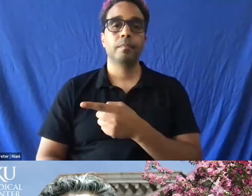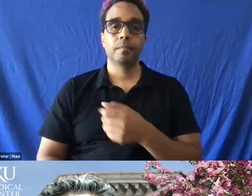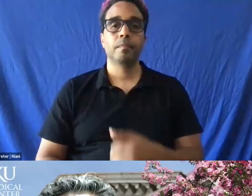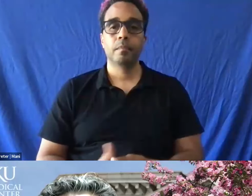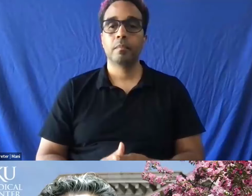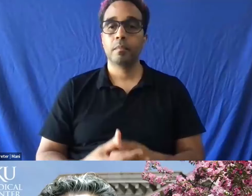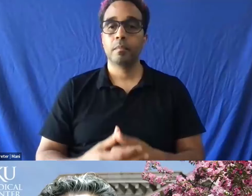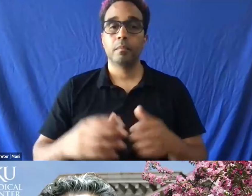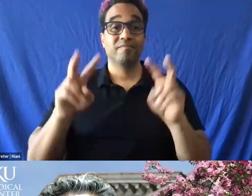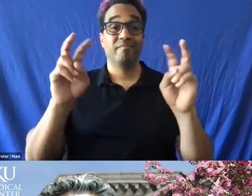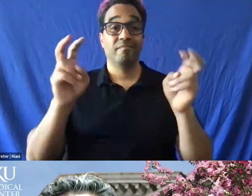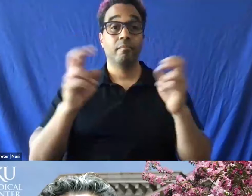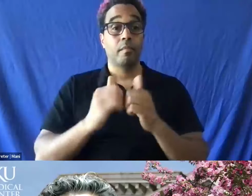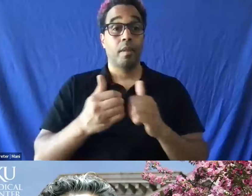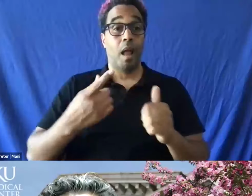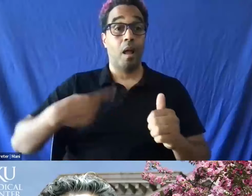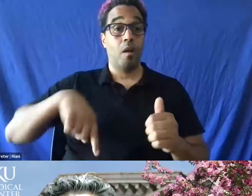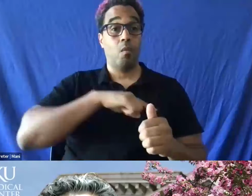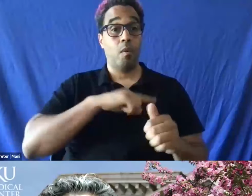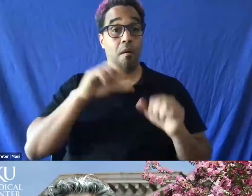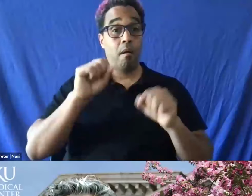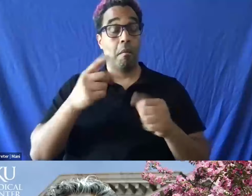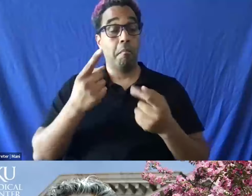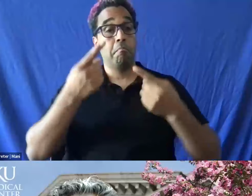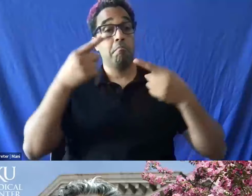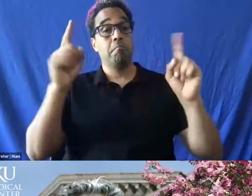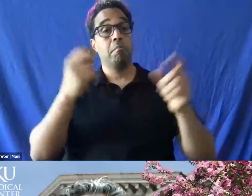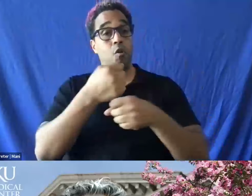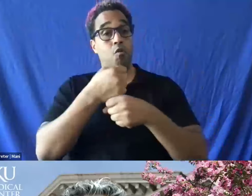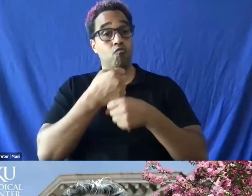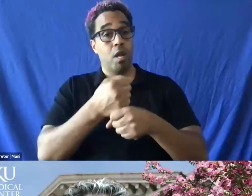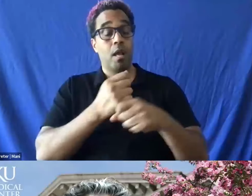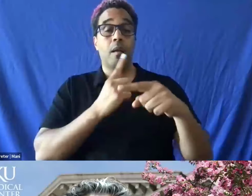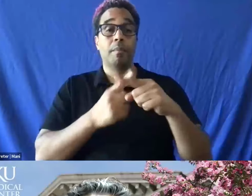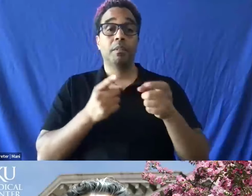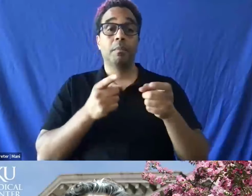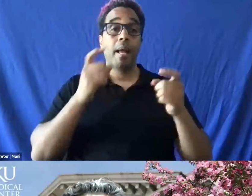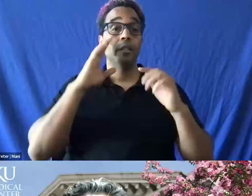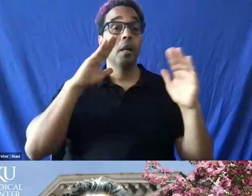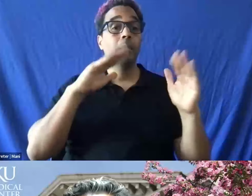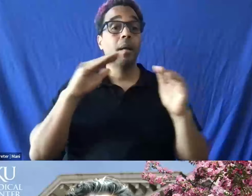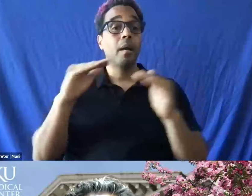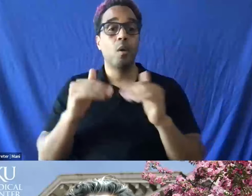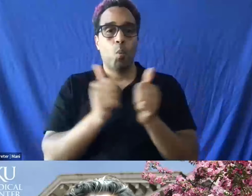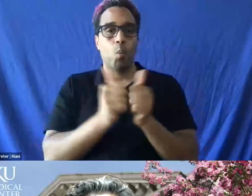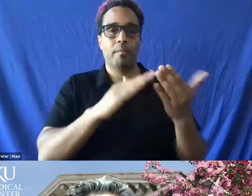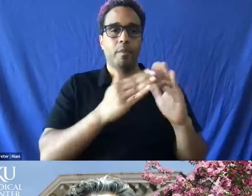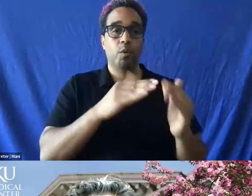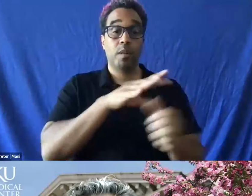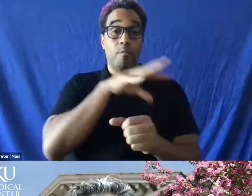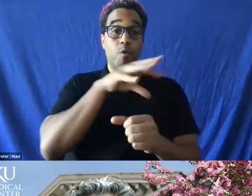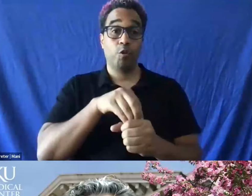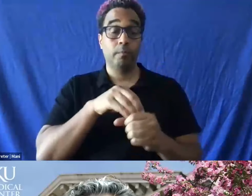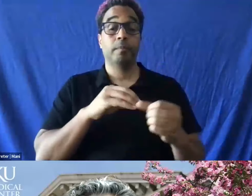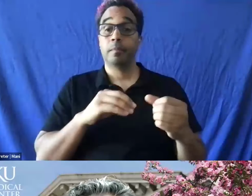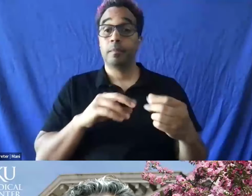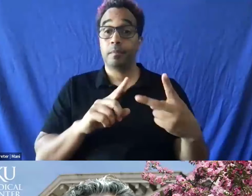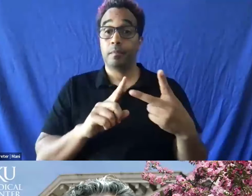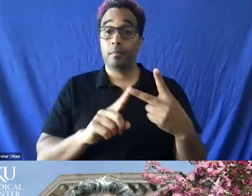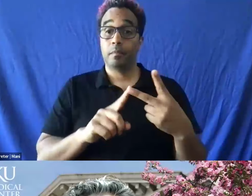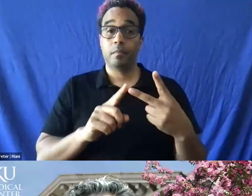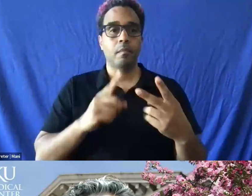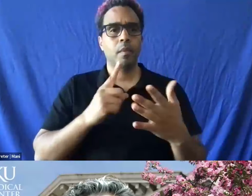How can we create and manage expectations with our community partners? What methods should we